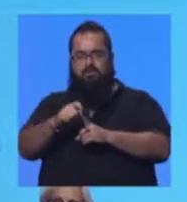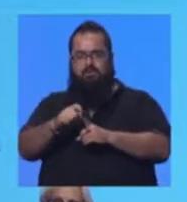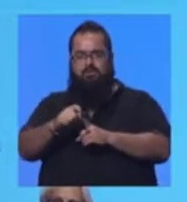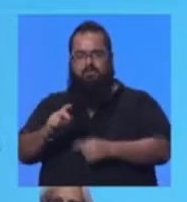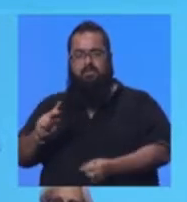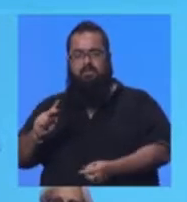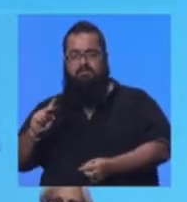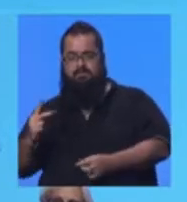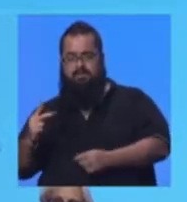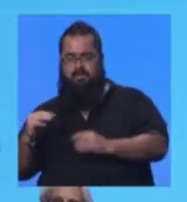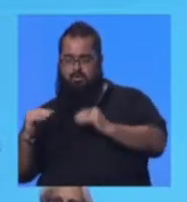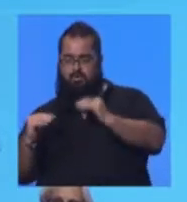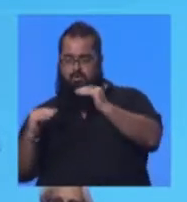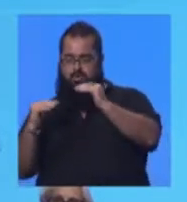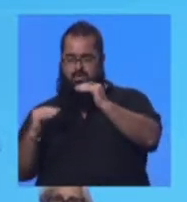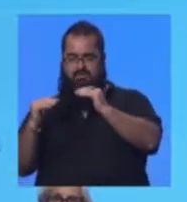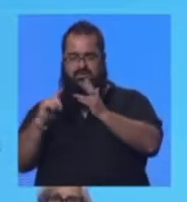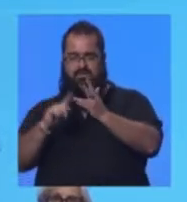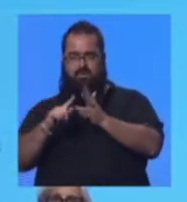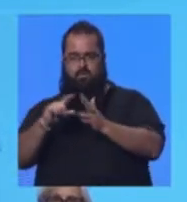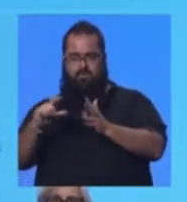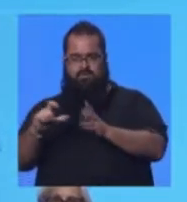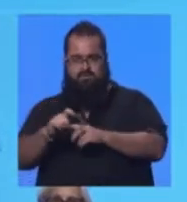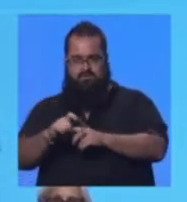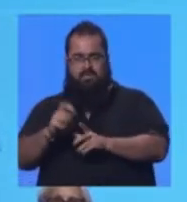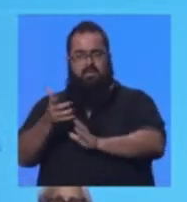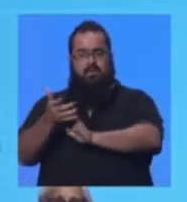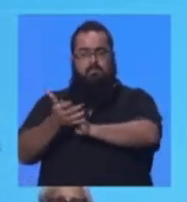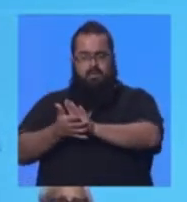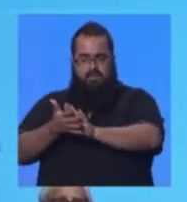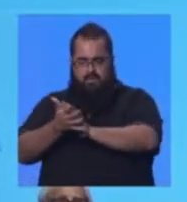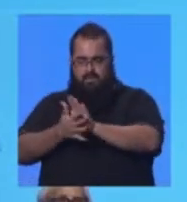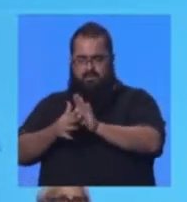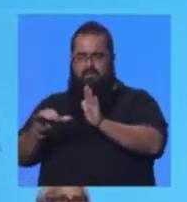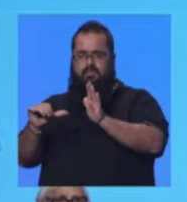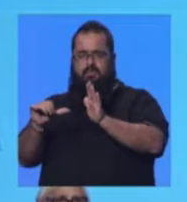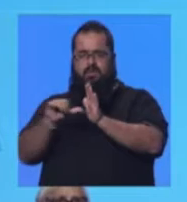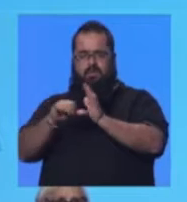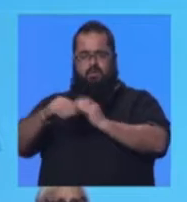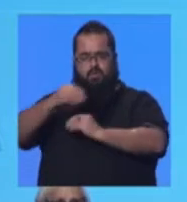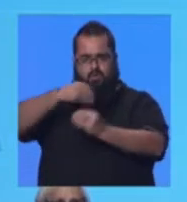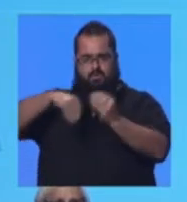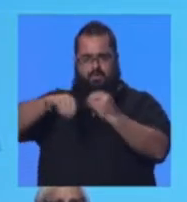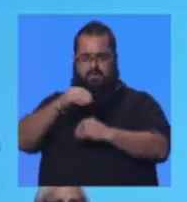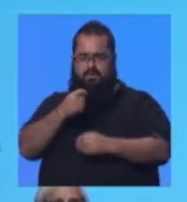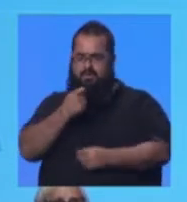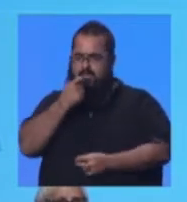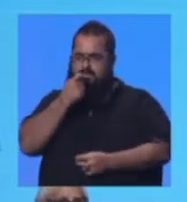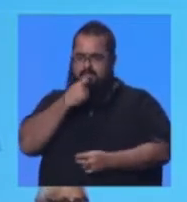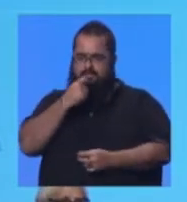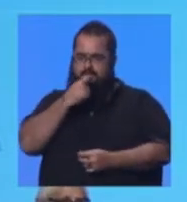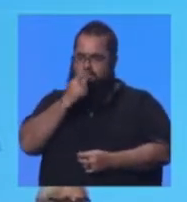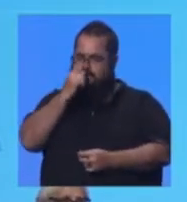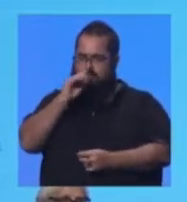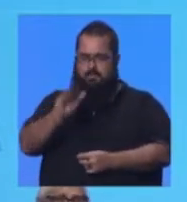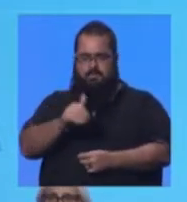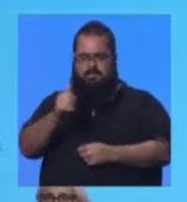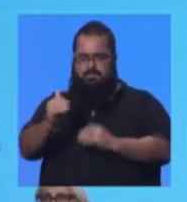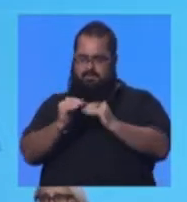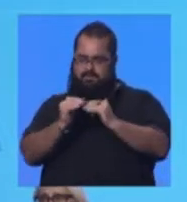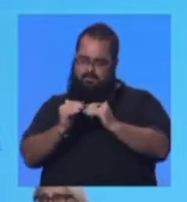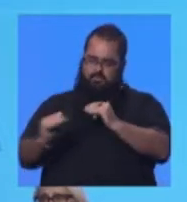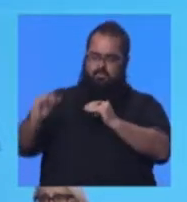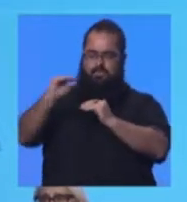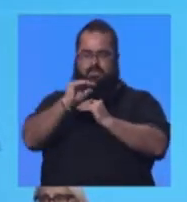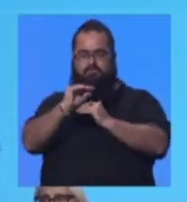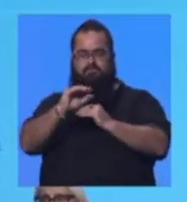in the OECD, meaning the economy has little capacity to take on additional credit.